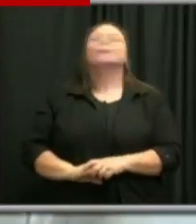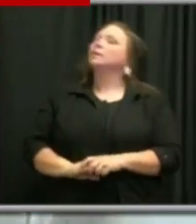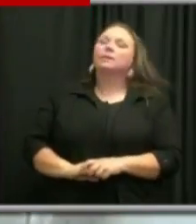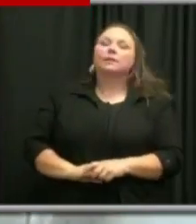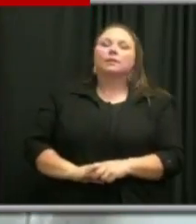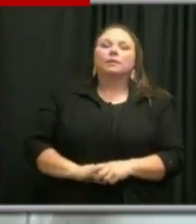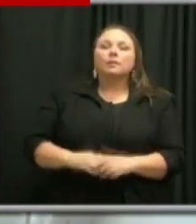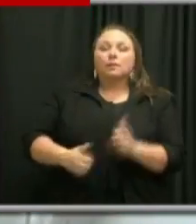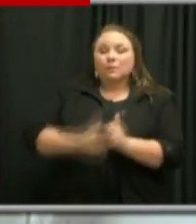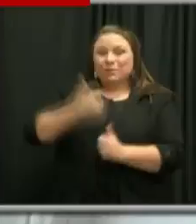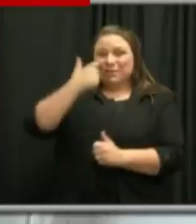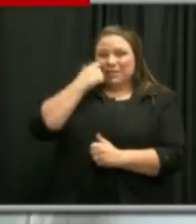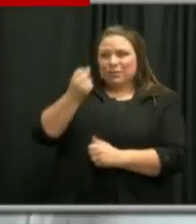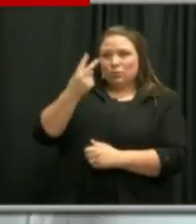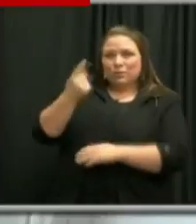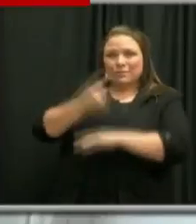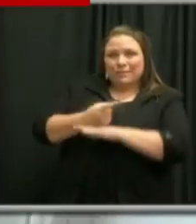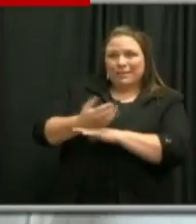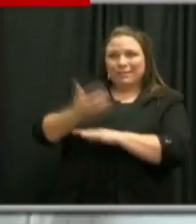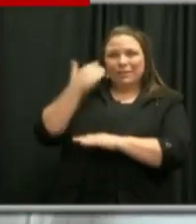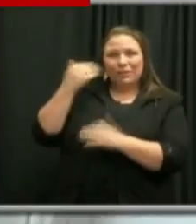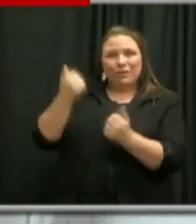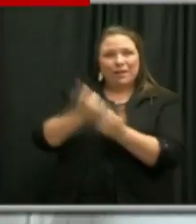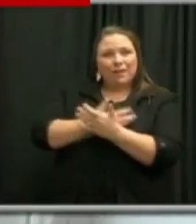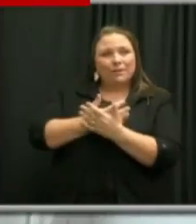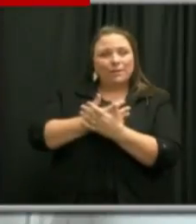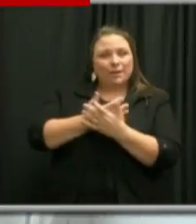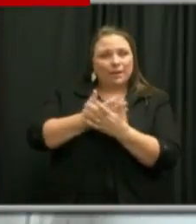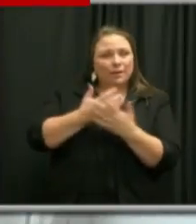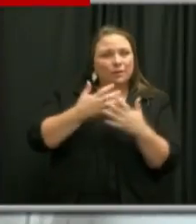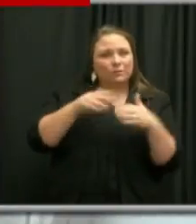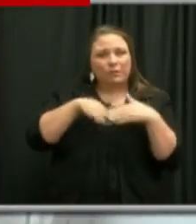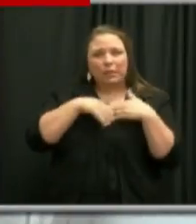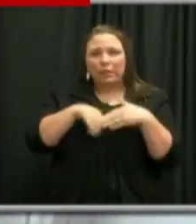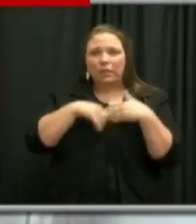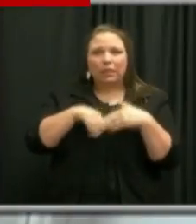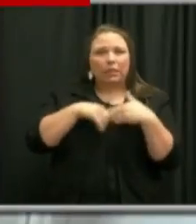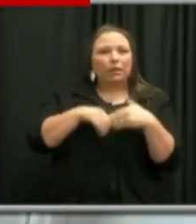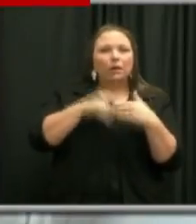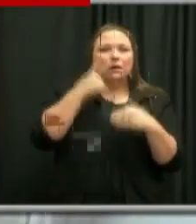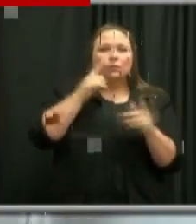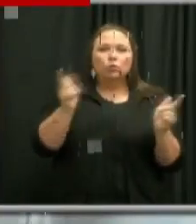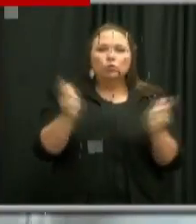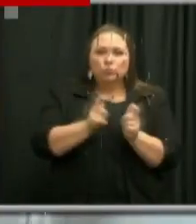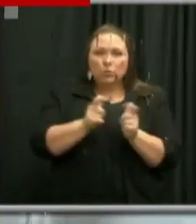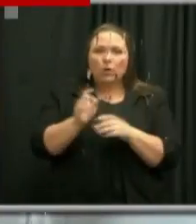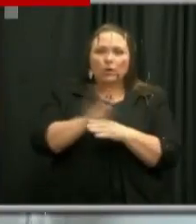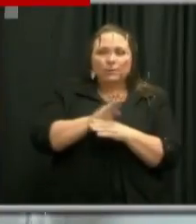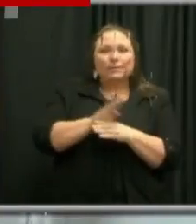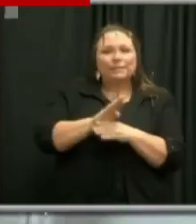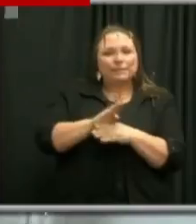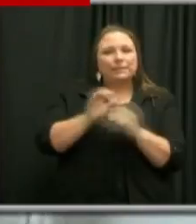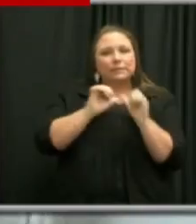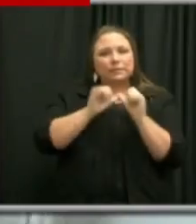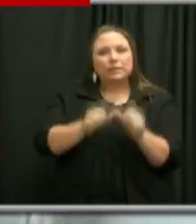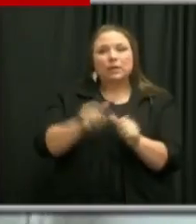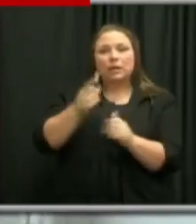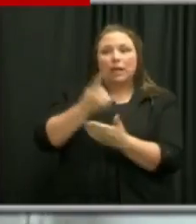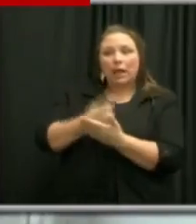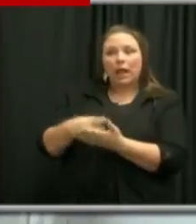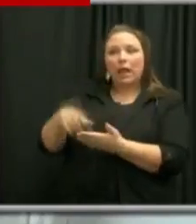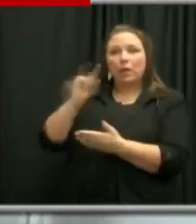last spoke 12 days ago, things were very fluid for small business, and they remain fluid. Last week, Congress voted to